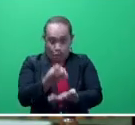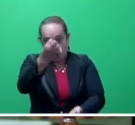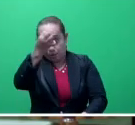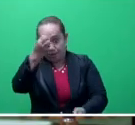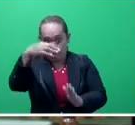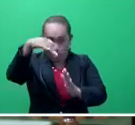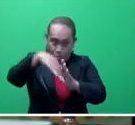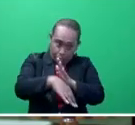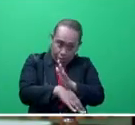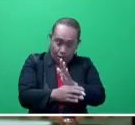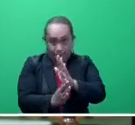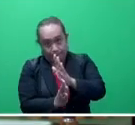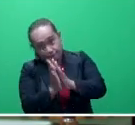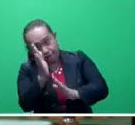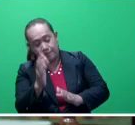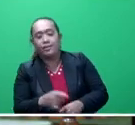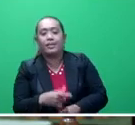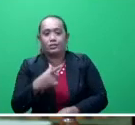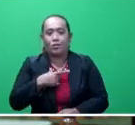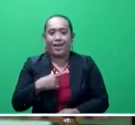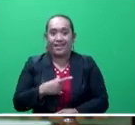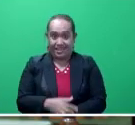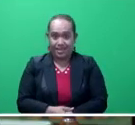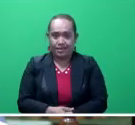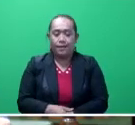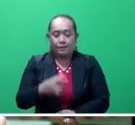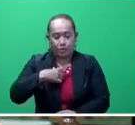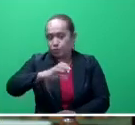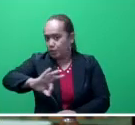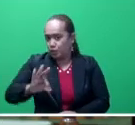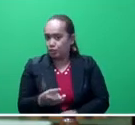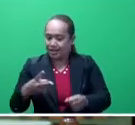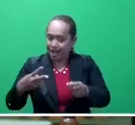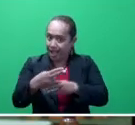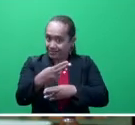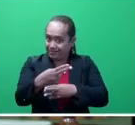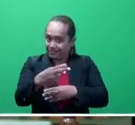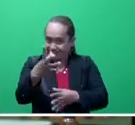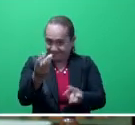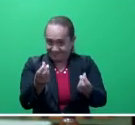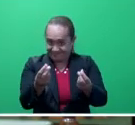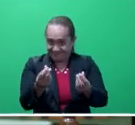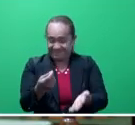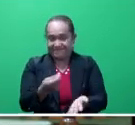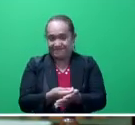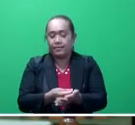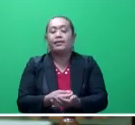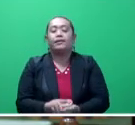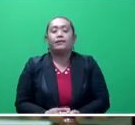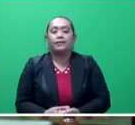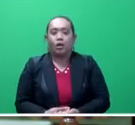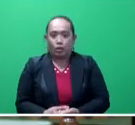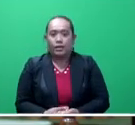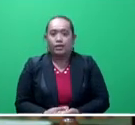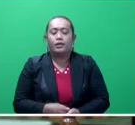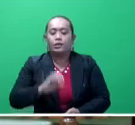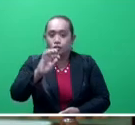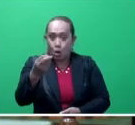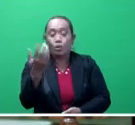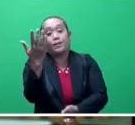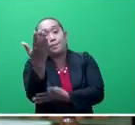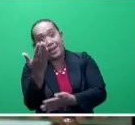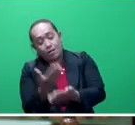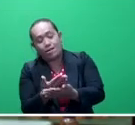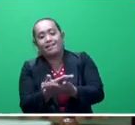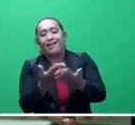have gone more than a year without making serious cuts to salaries. However, that commitment does hinge on government revenues being